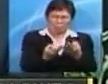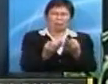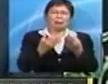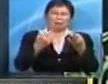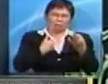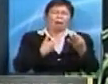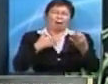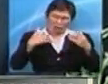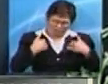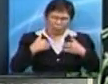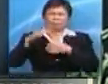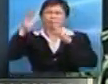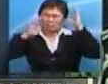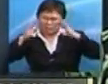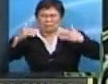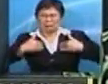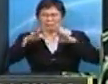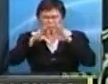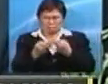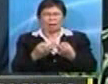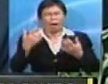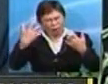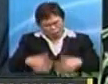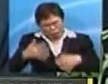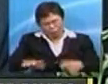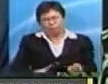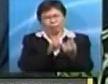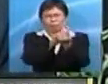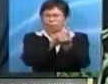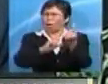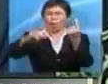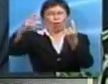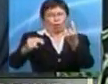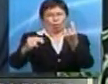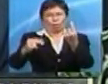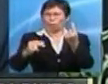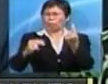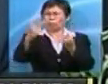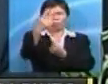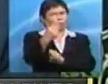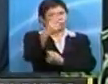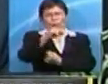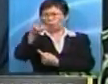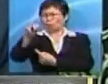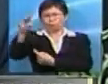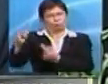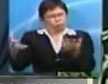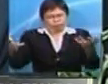including Malaysians. And I met up with them and no. I do not see any major